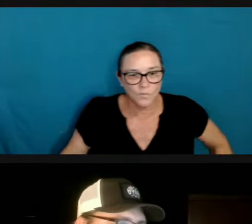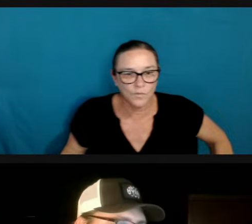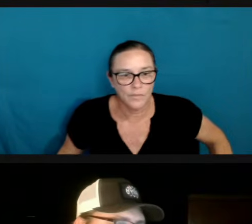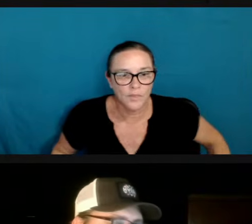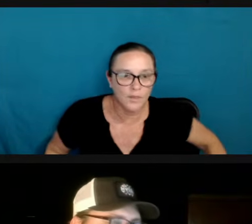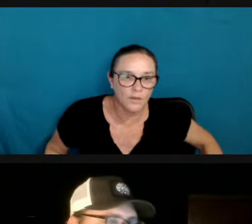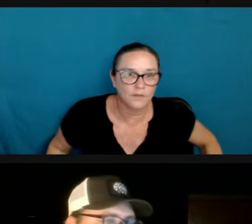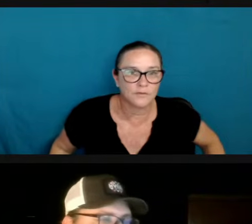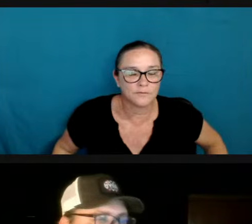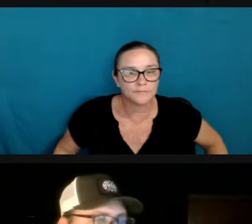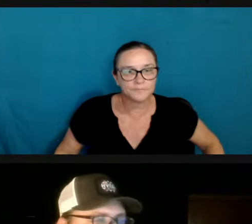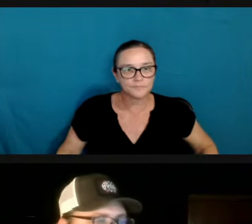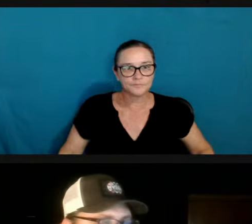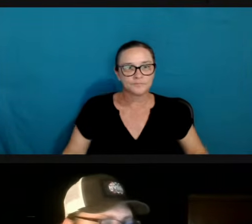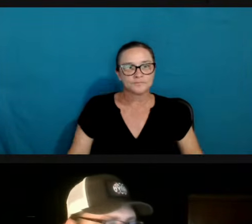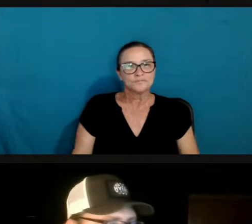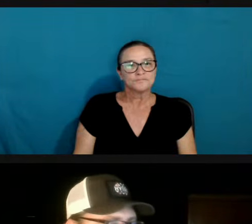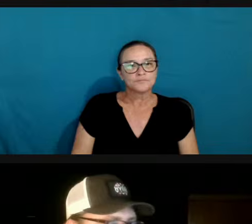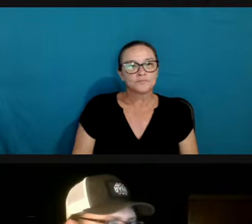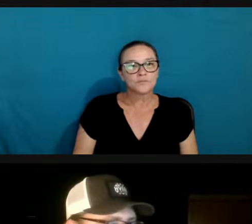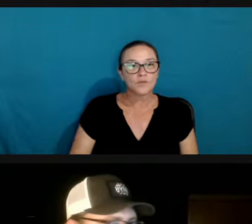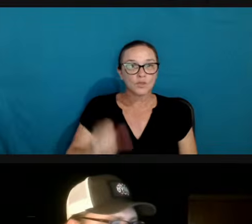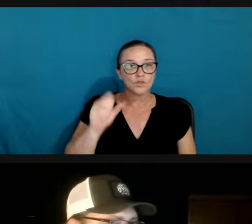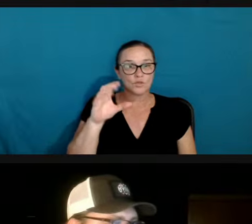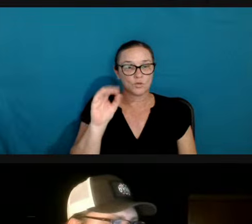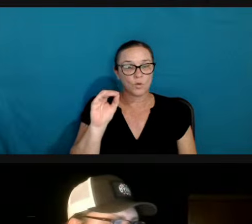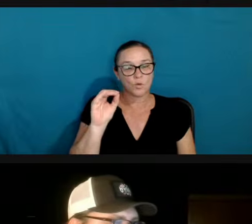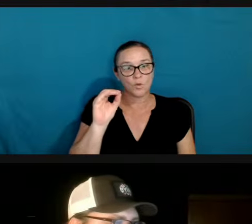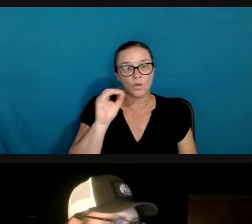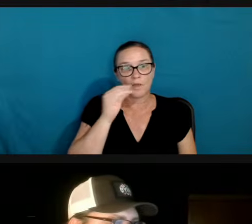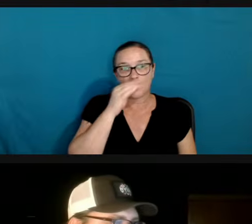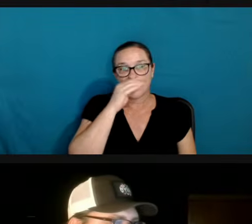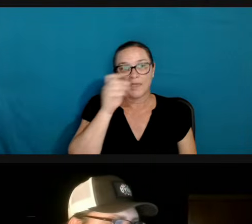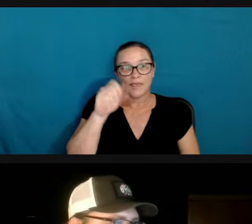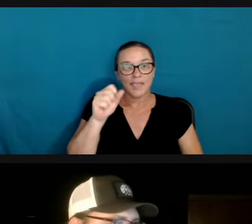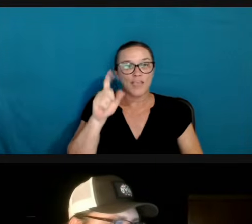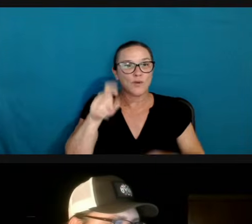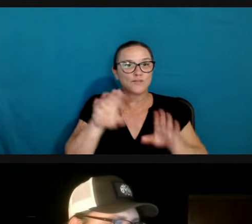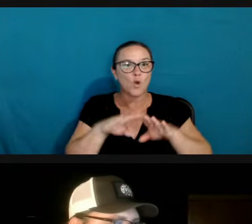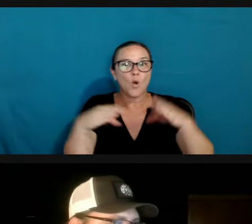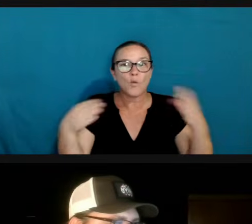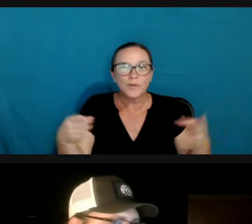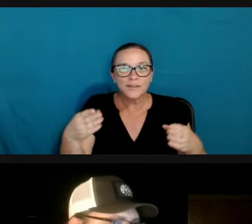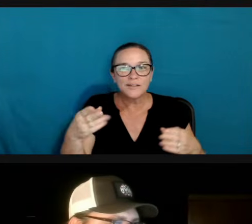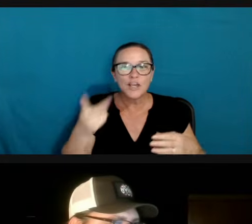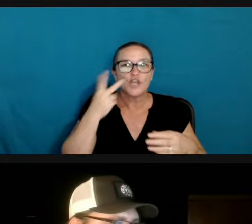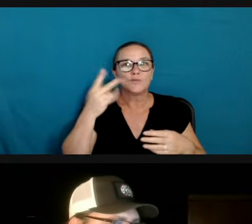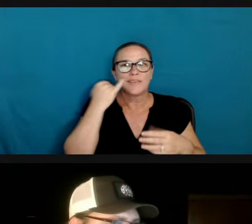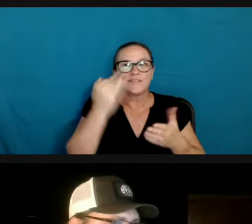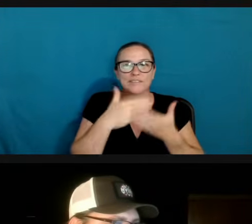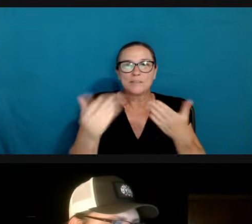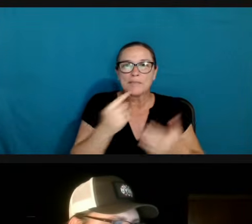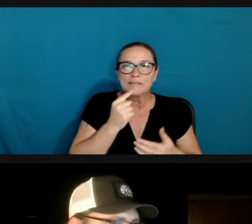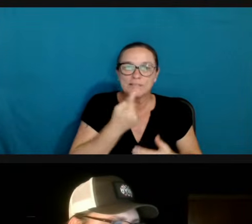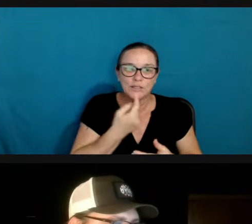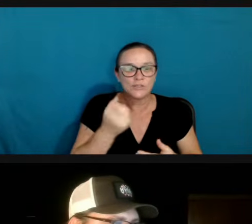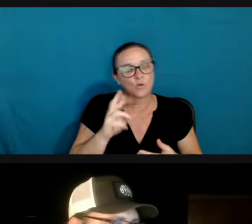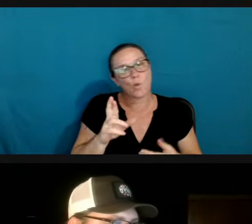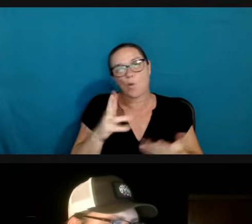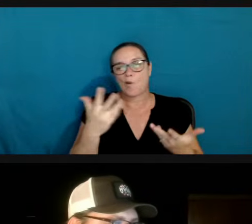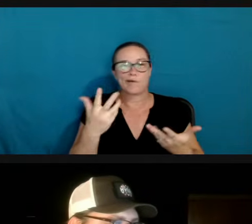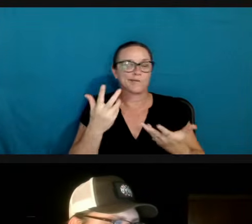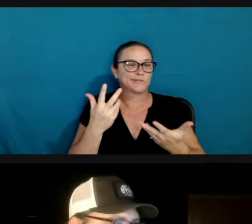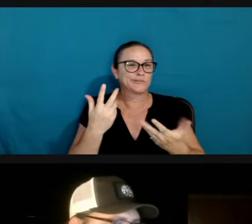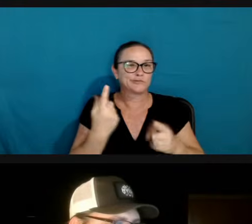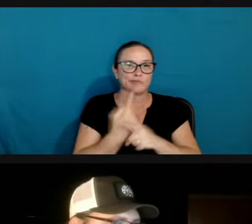right? So now you have to open it to see if it's something serious or something that's just, oh, this is just that time of the